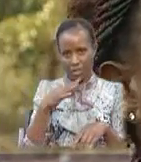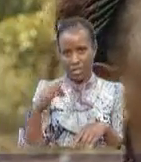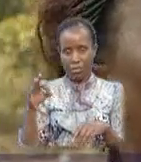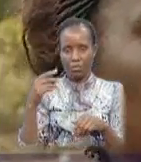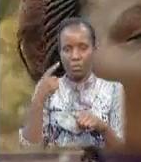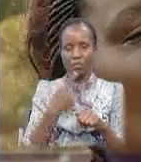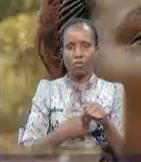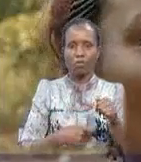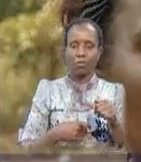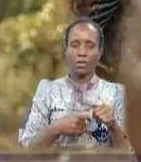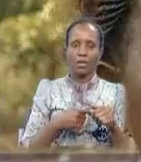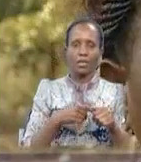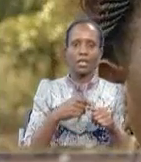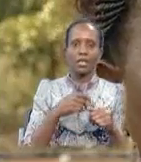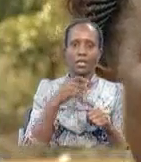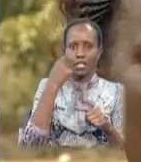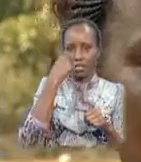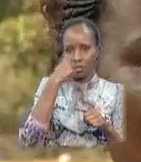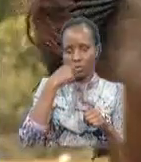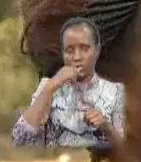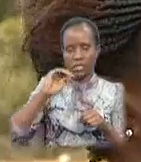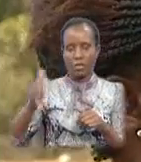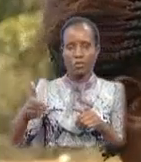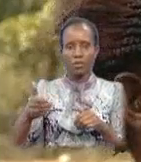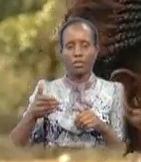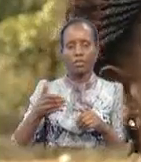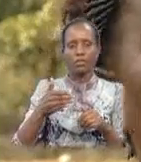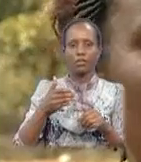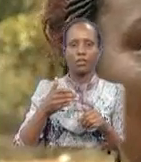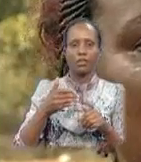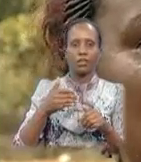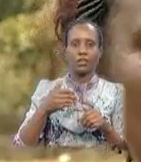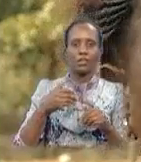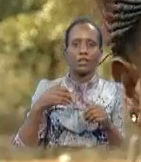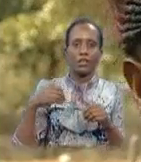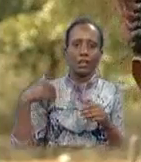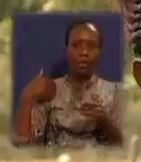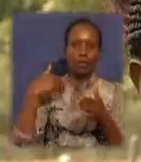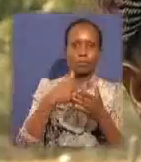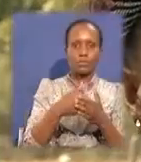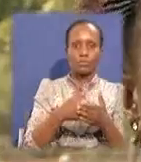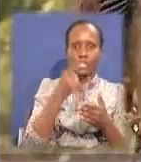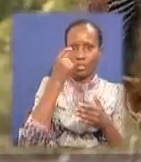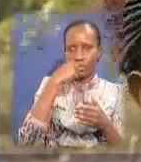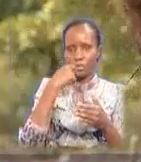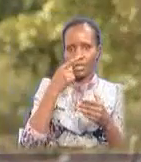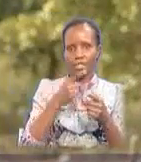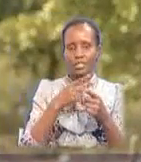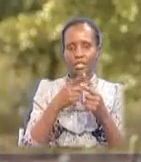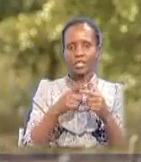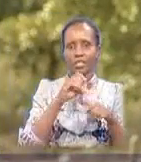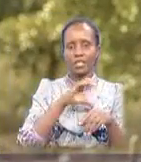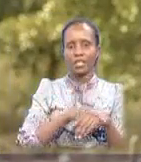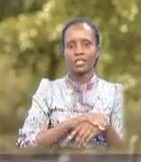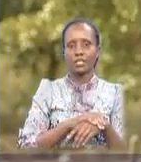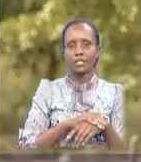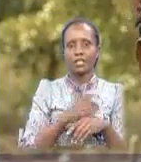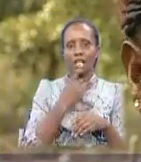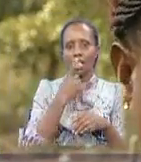na sijui zilikuwa zinatoka wapi. From here all that way to Kitui ndio tupate